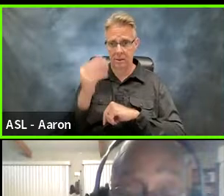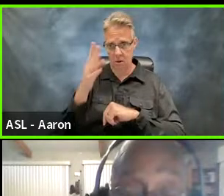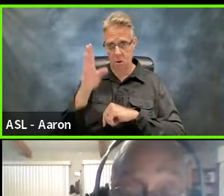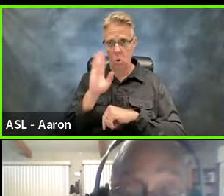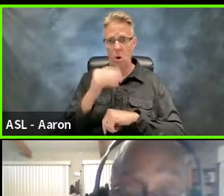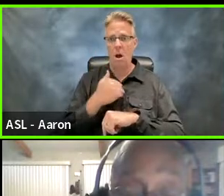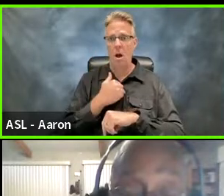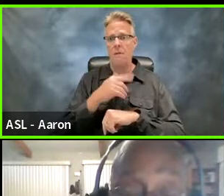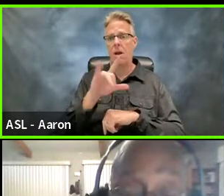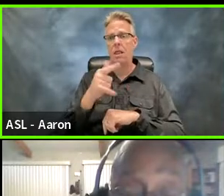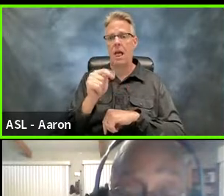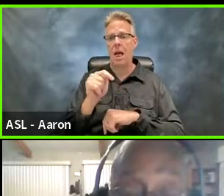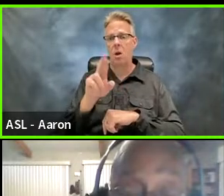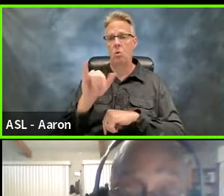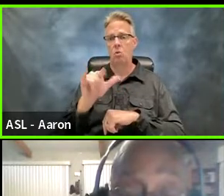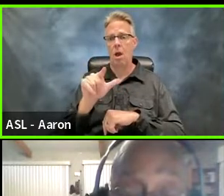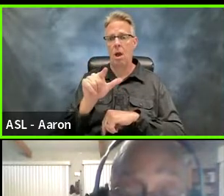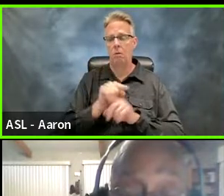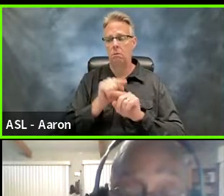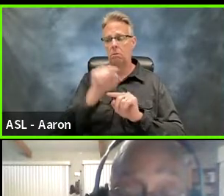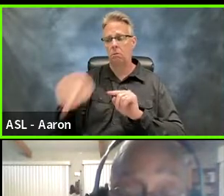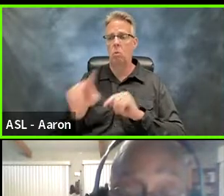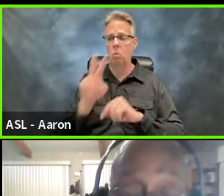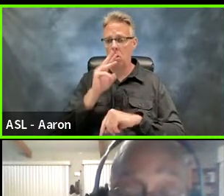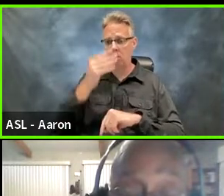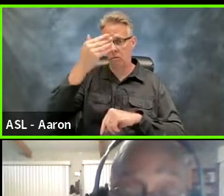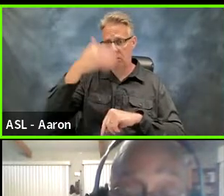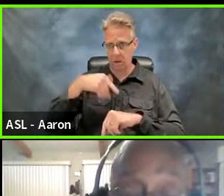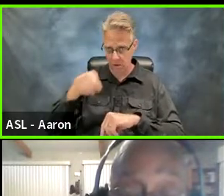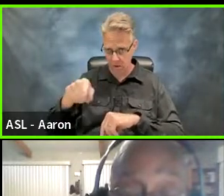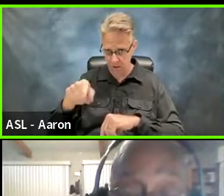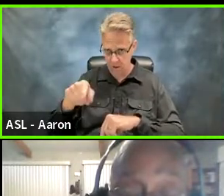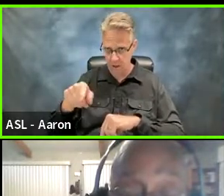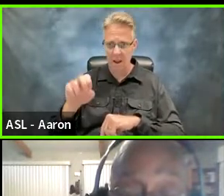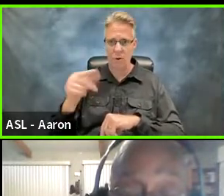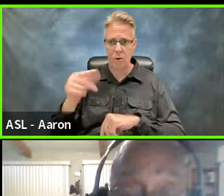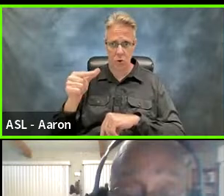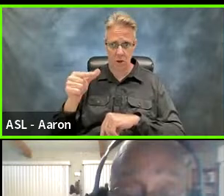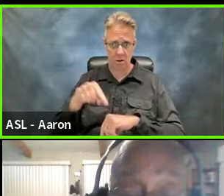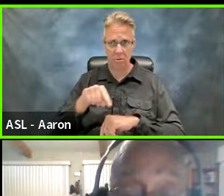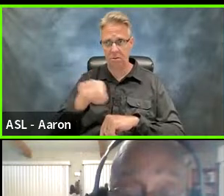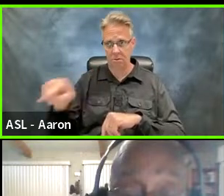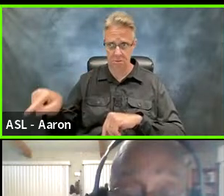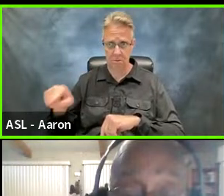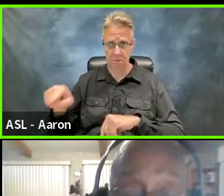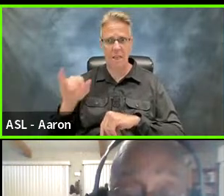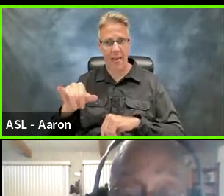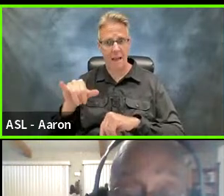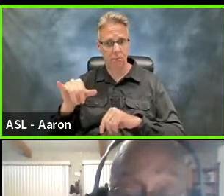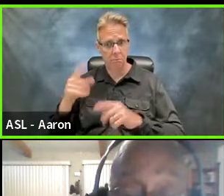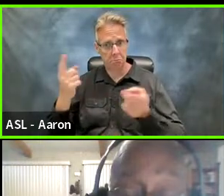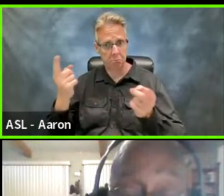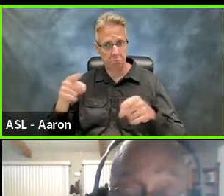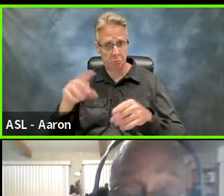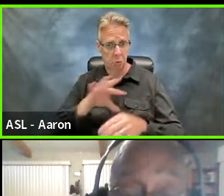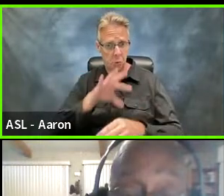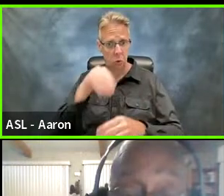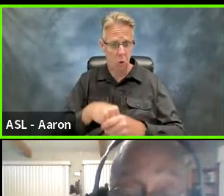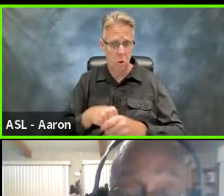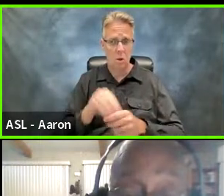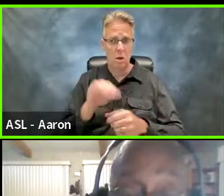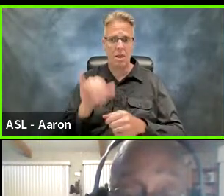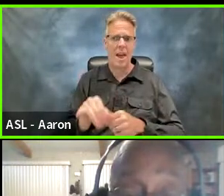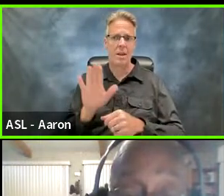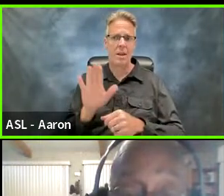over to the waterfront and on to Evergreen, and that was included in the locally